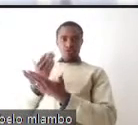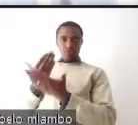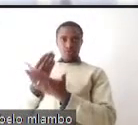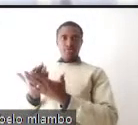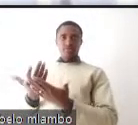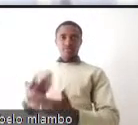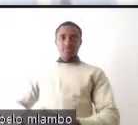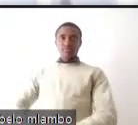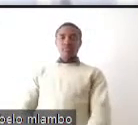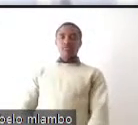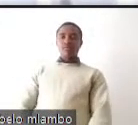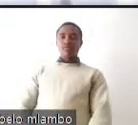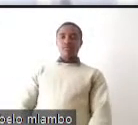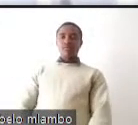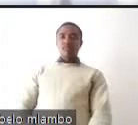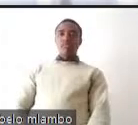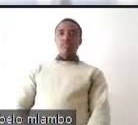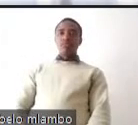you sharing.